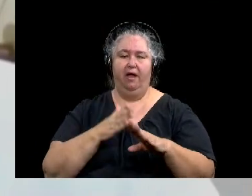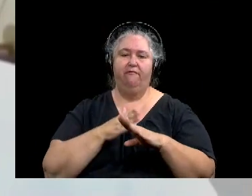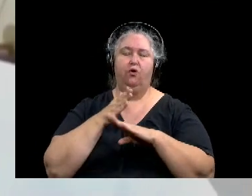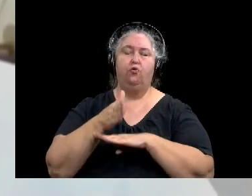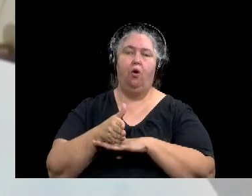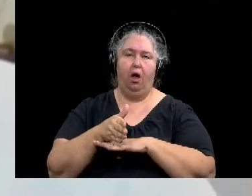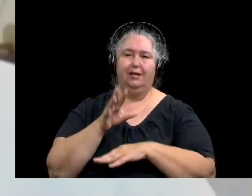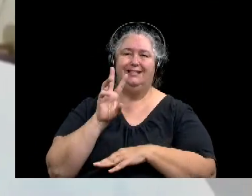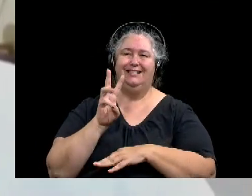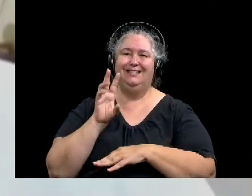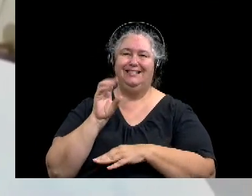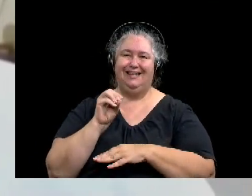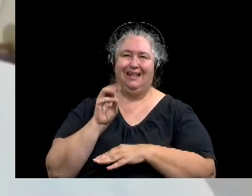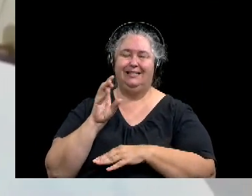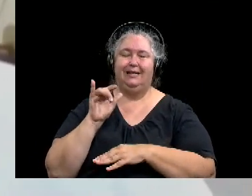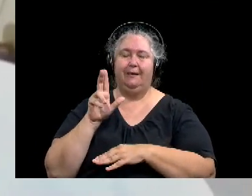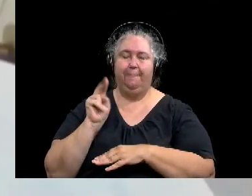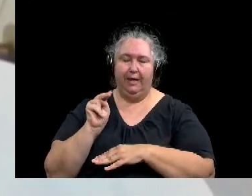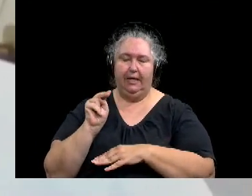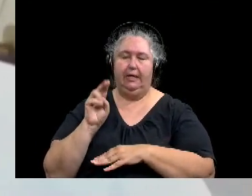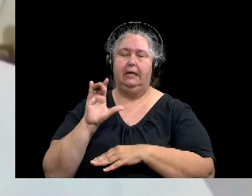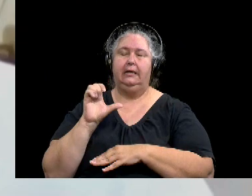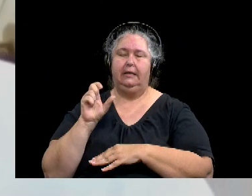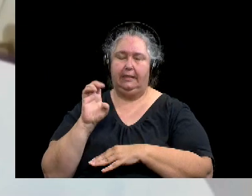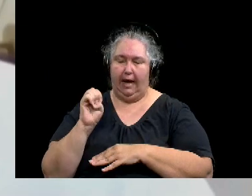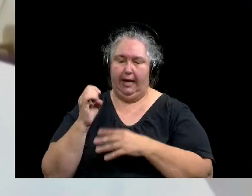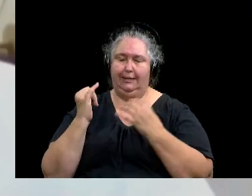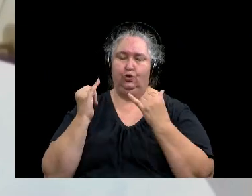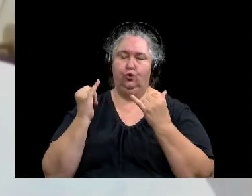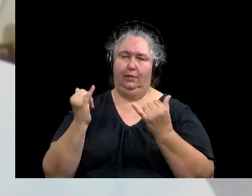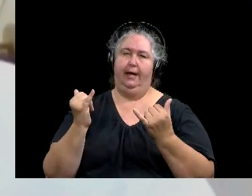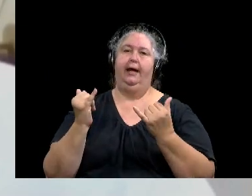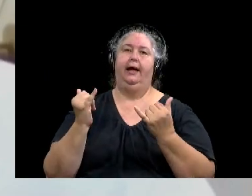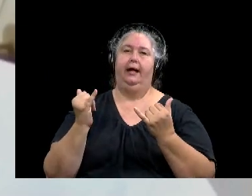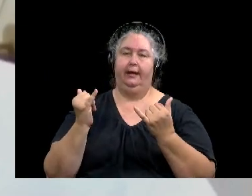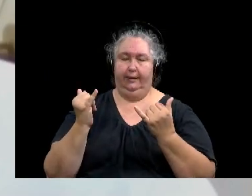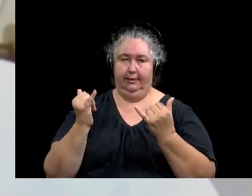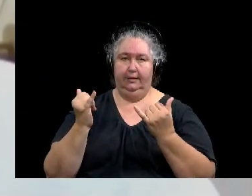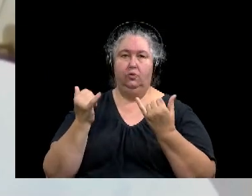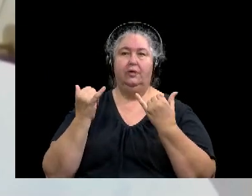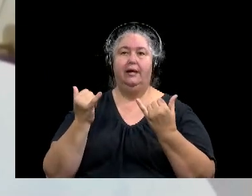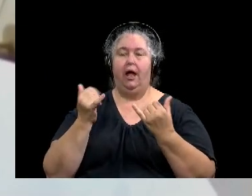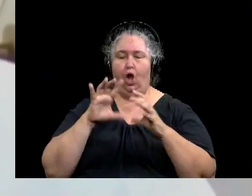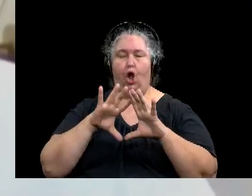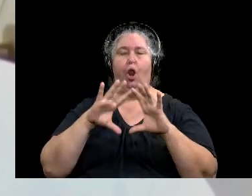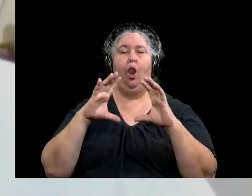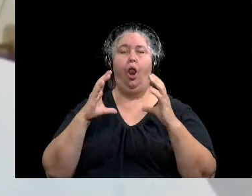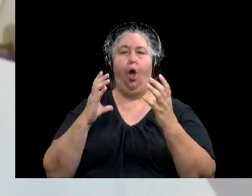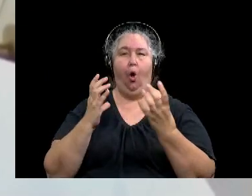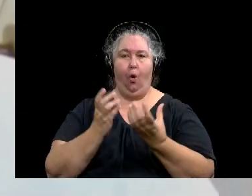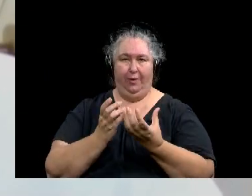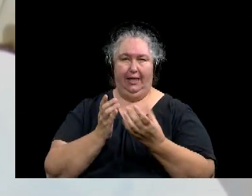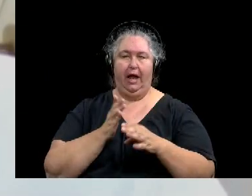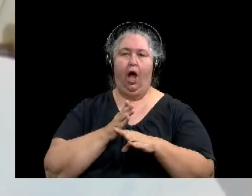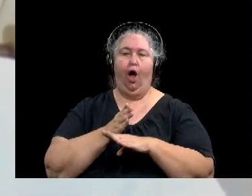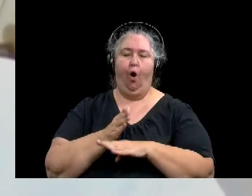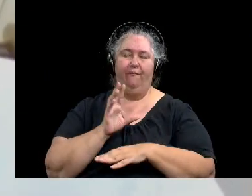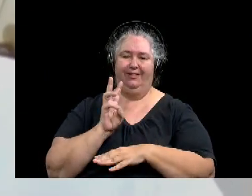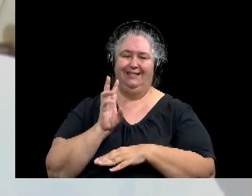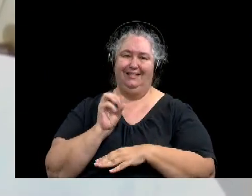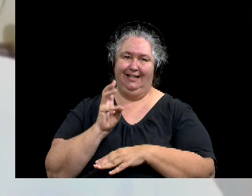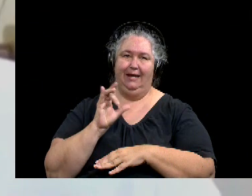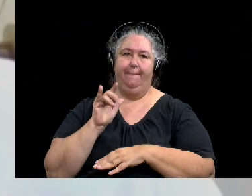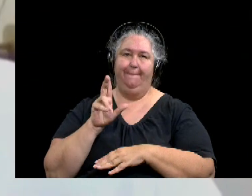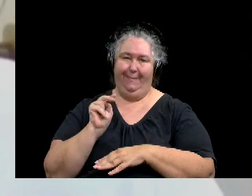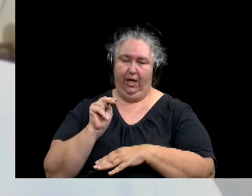million case threshold today. So we have seen now globally just over 60 million cases